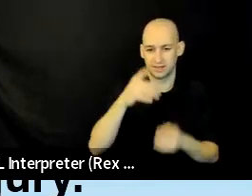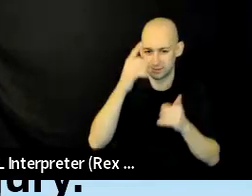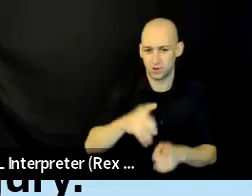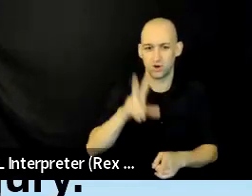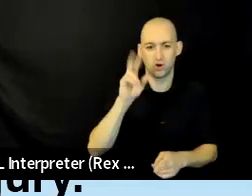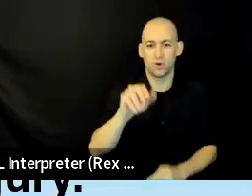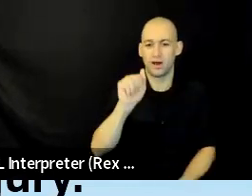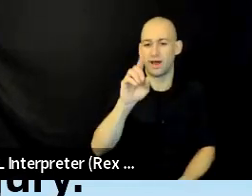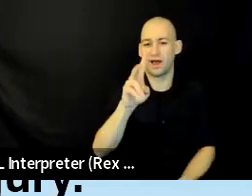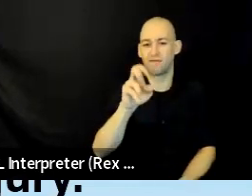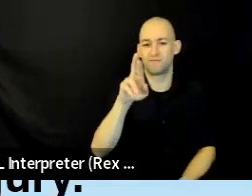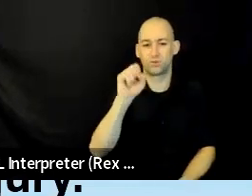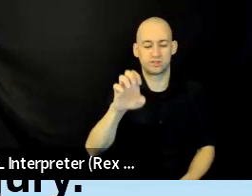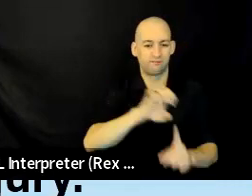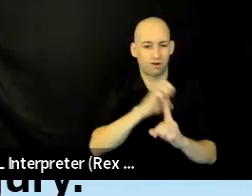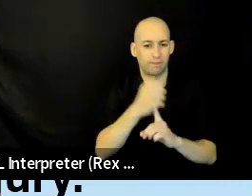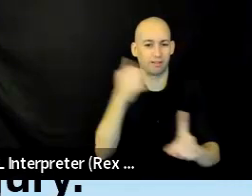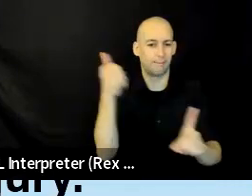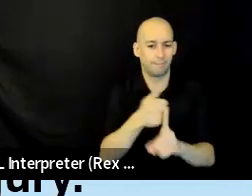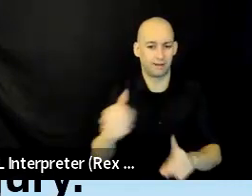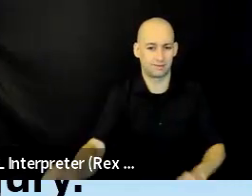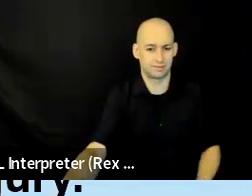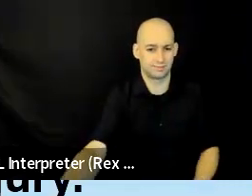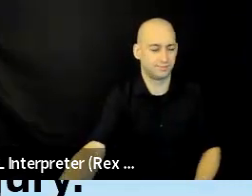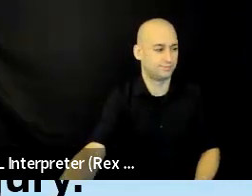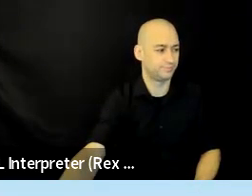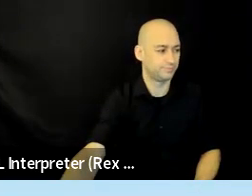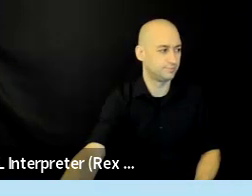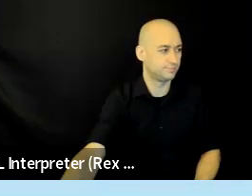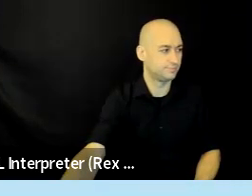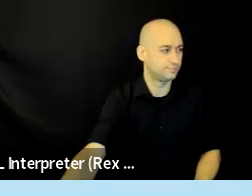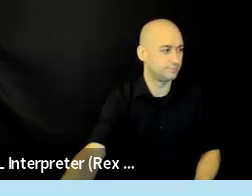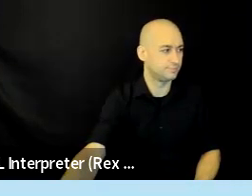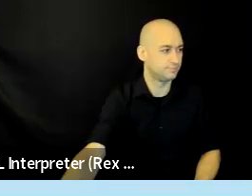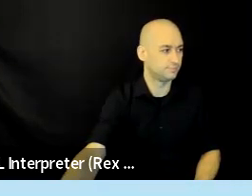adverse environmental impacts. Next.